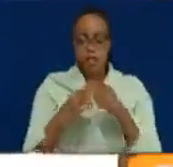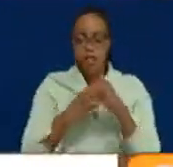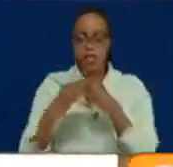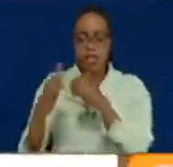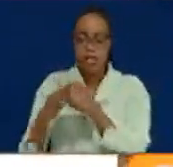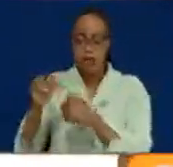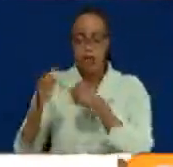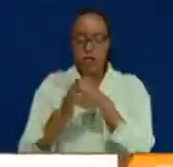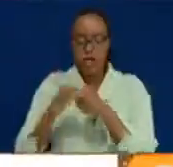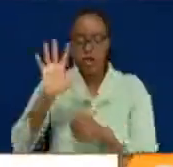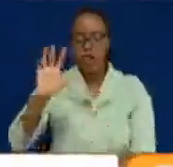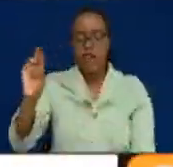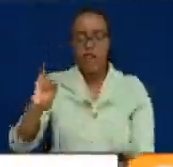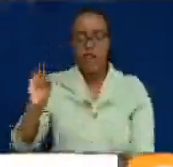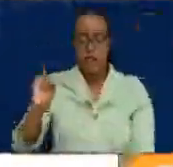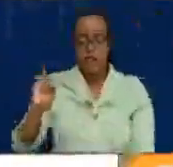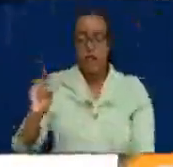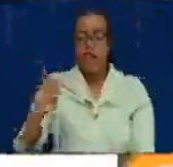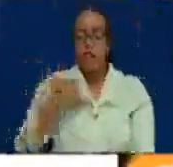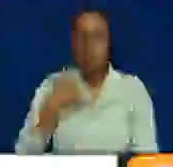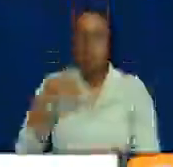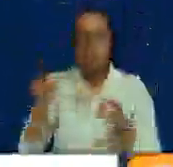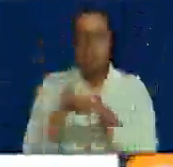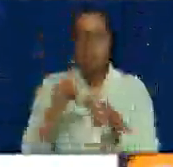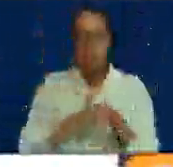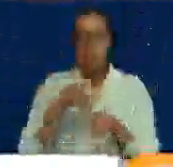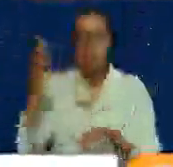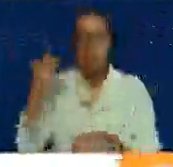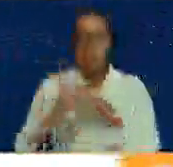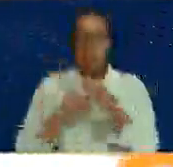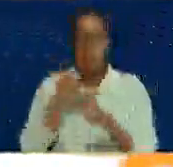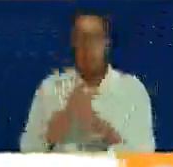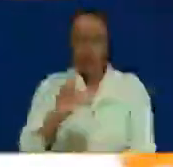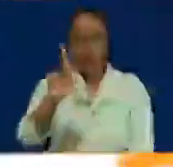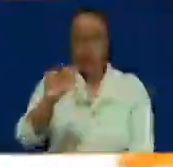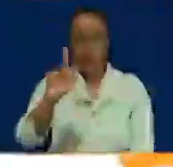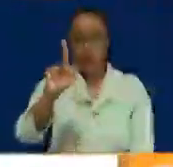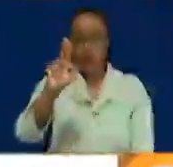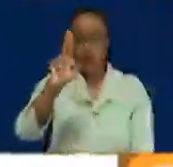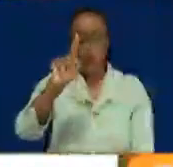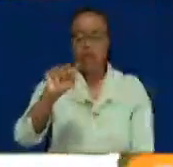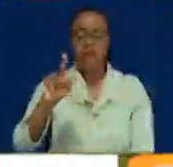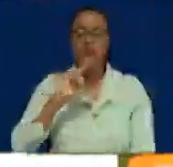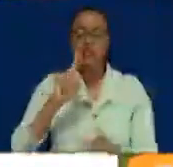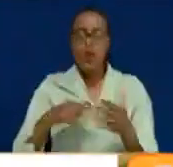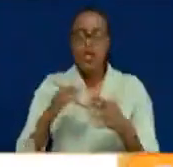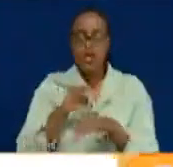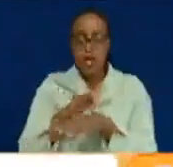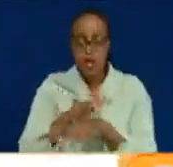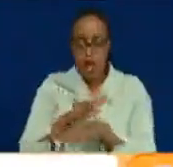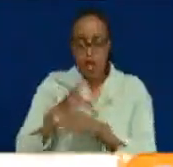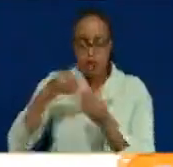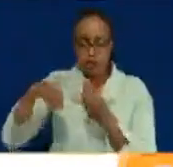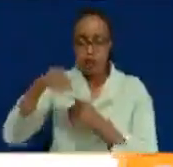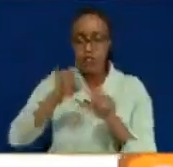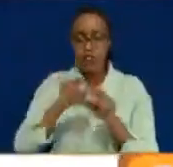888.95 million shillings booked within the same period last year. Kakuzi disclosed that the early season avocado prices